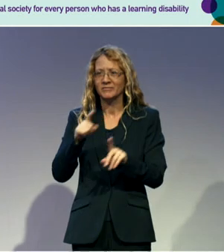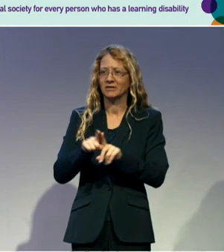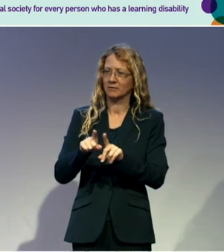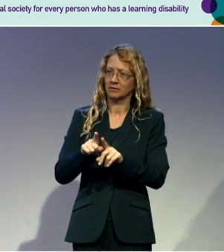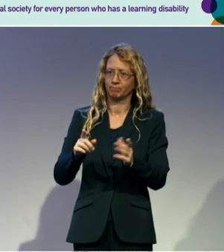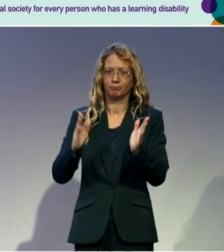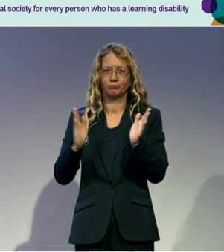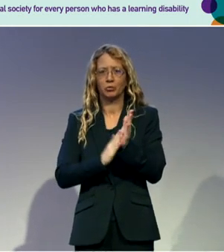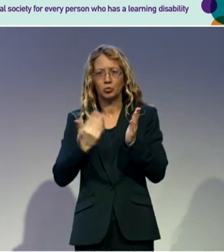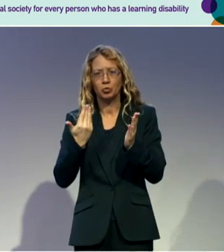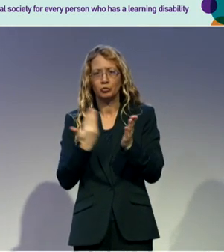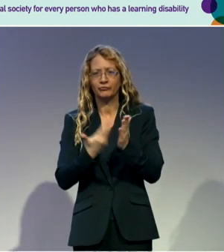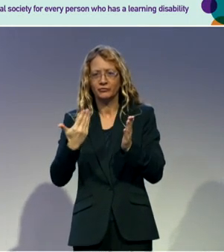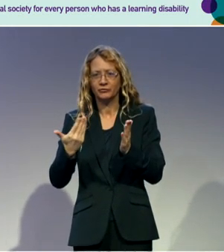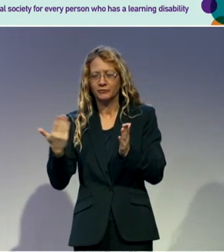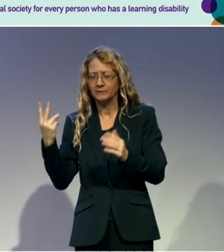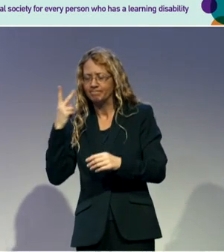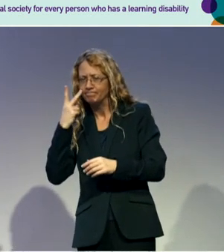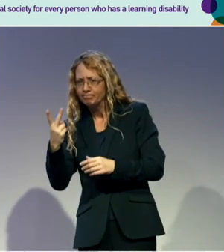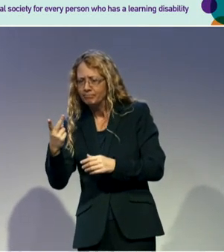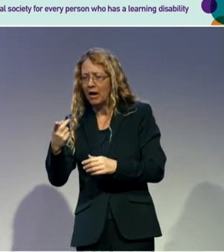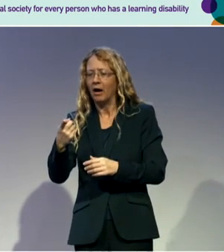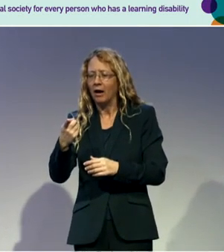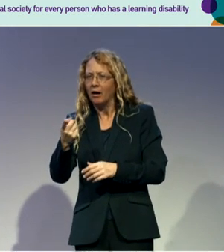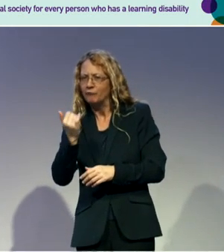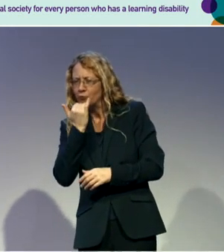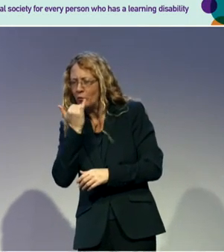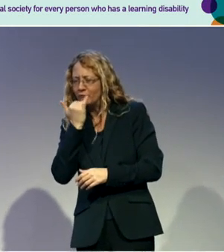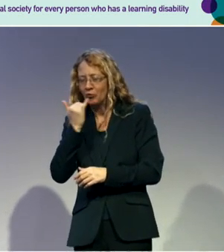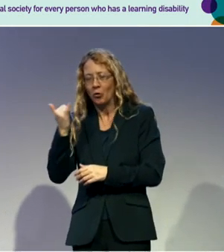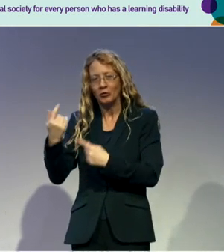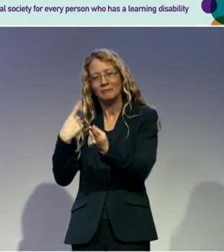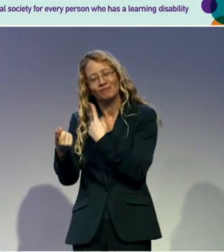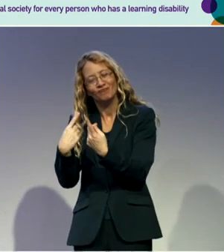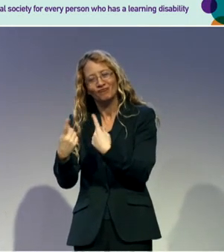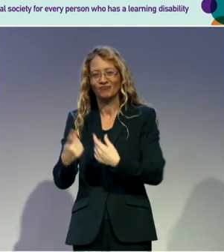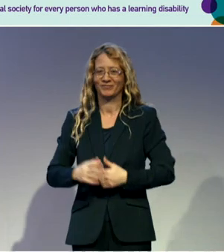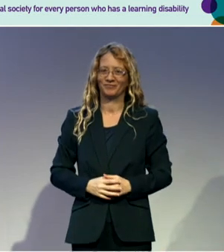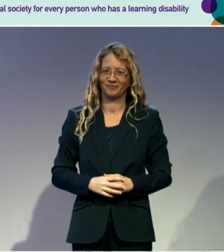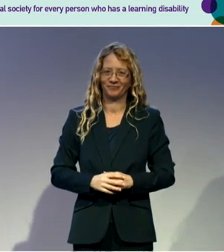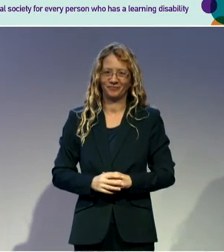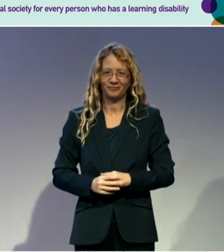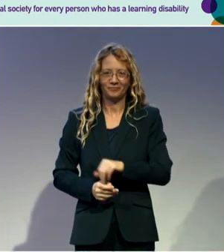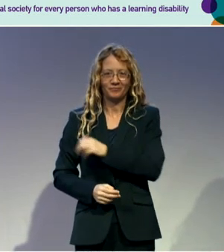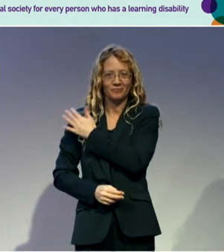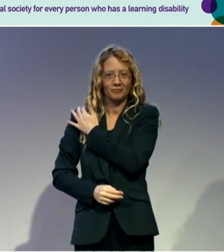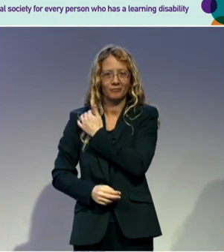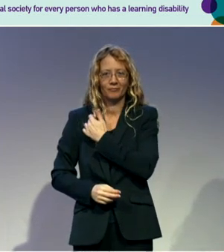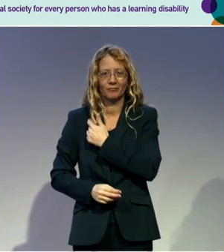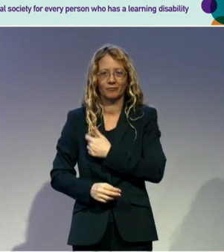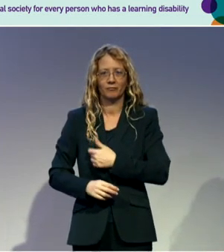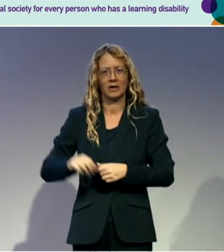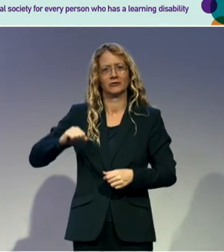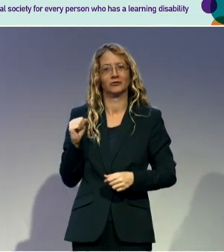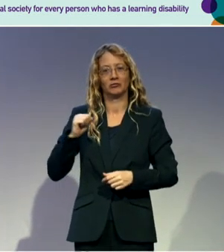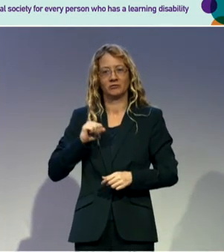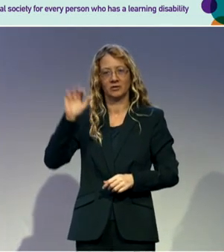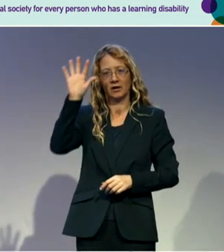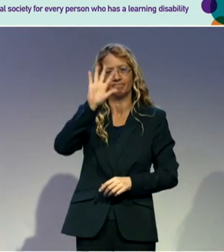changes. We organised events across Scotland where people who have a learning disability met with their local